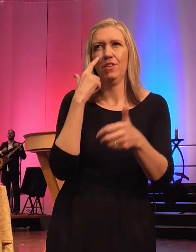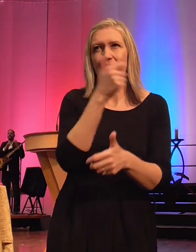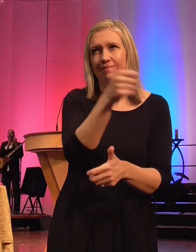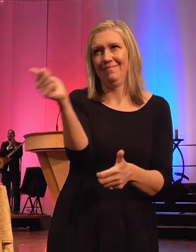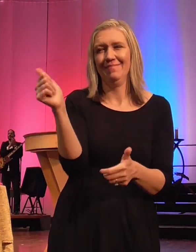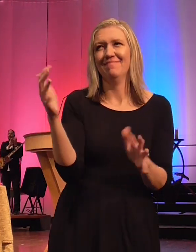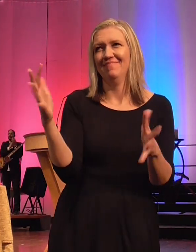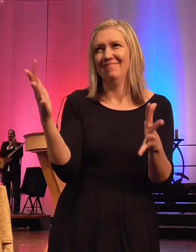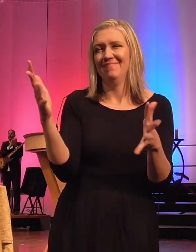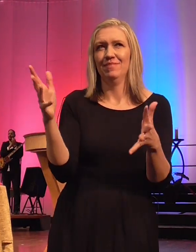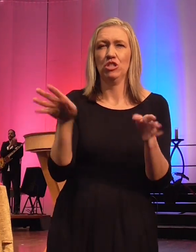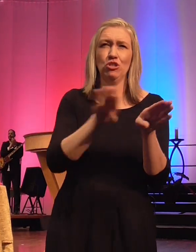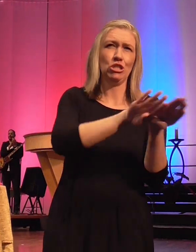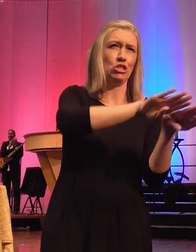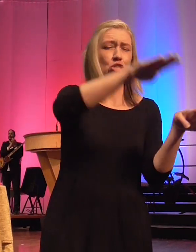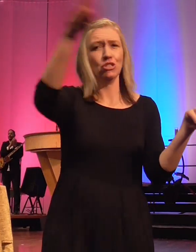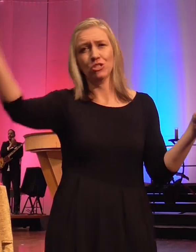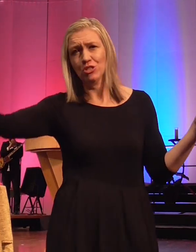hand.